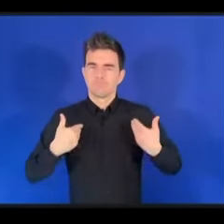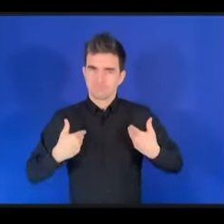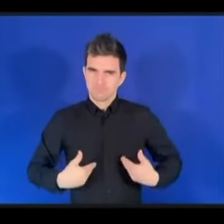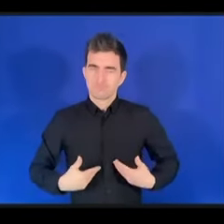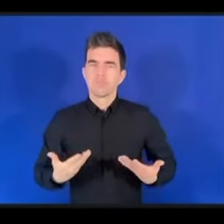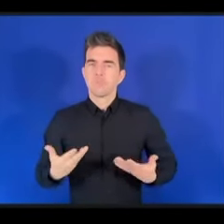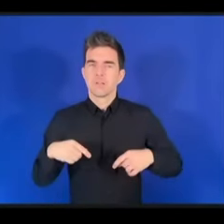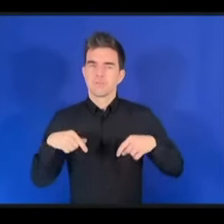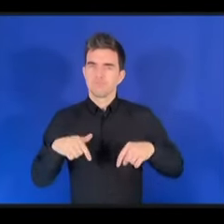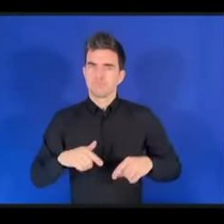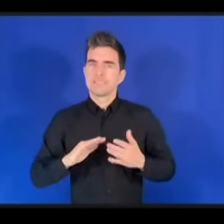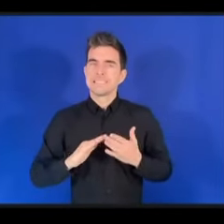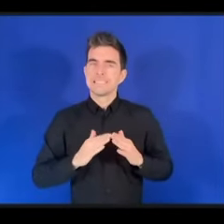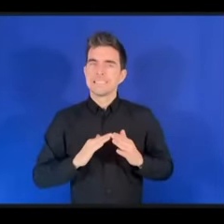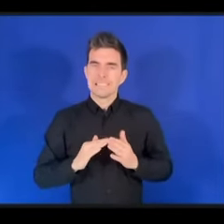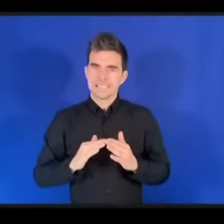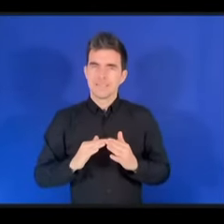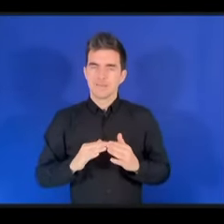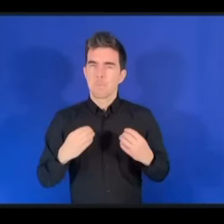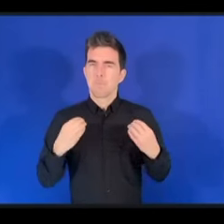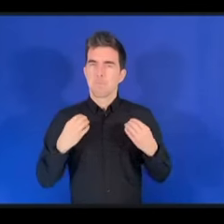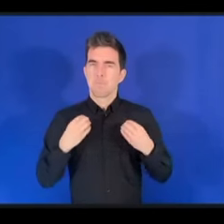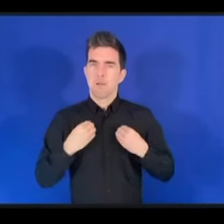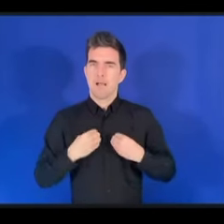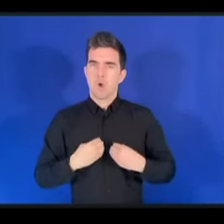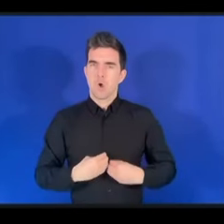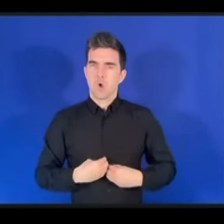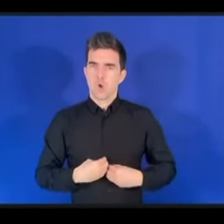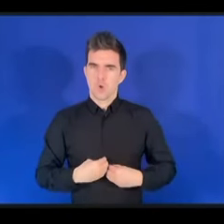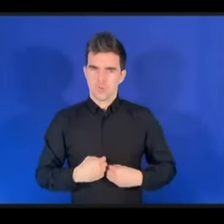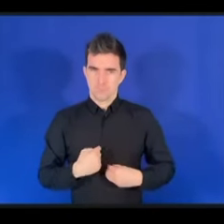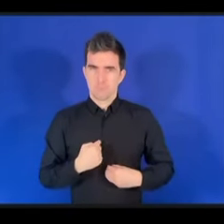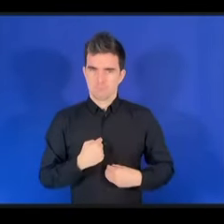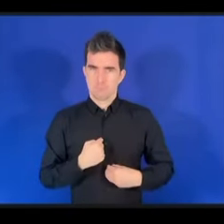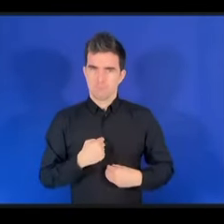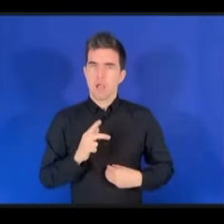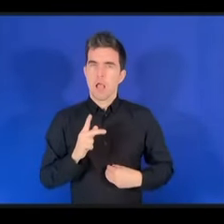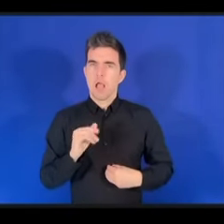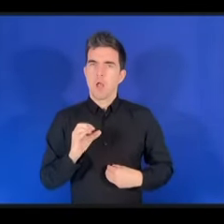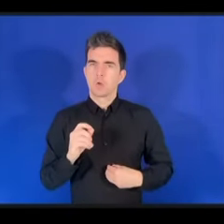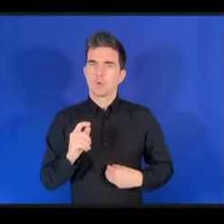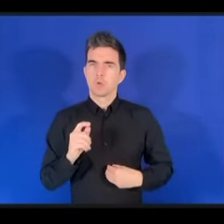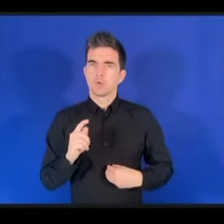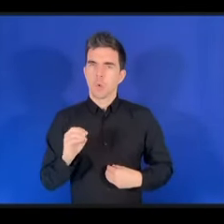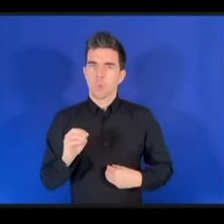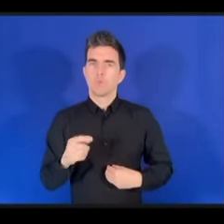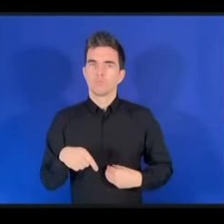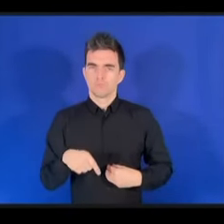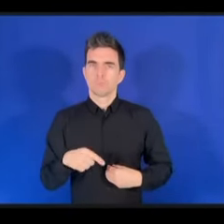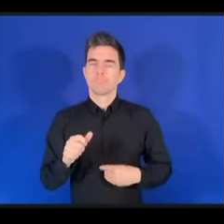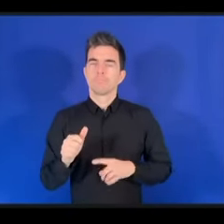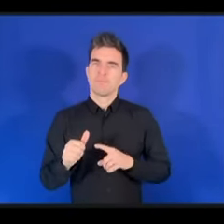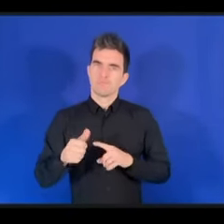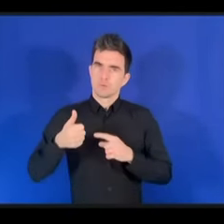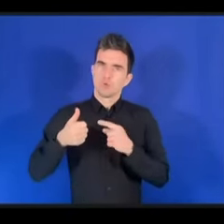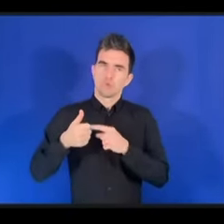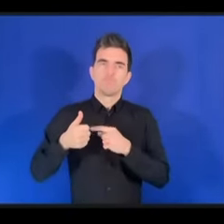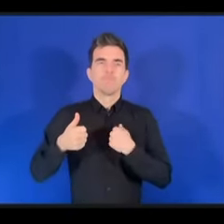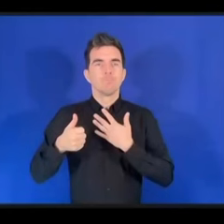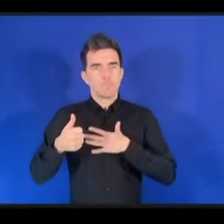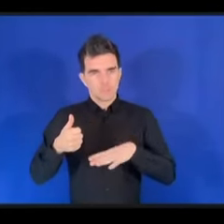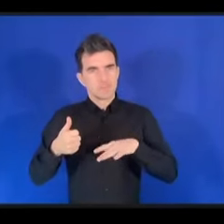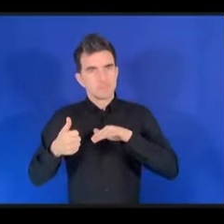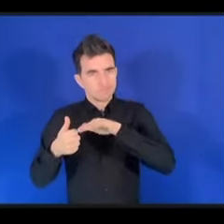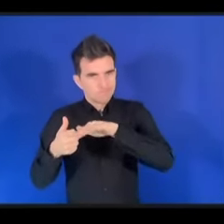First of all, I would like to extend my gratitude to all of those who have been joining this conference